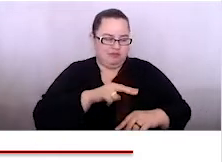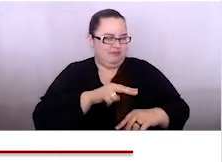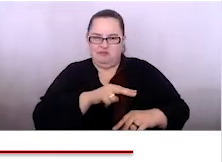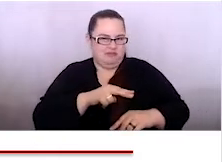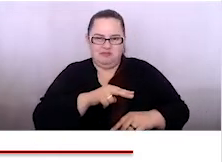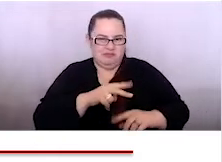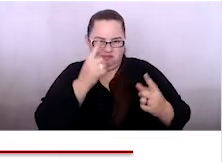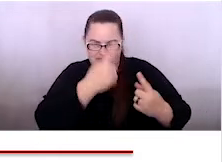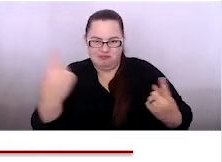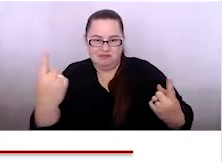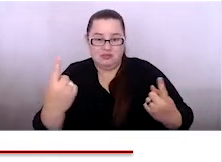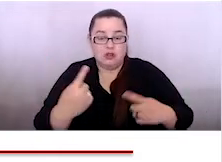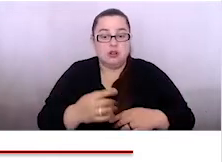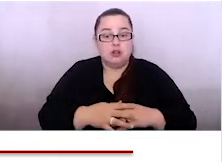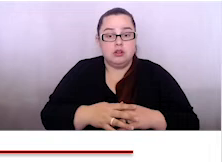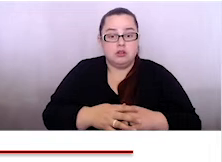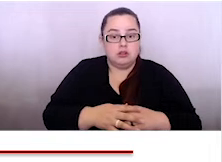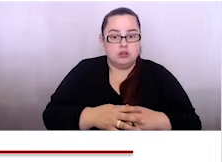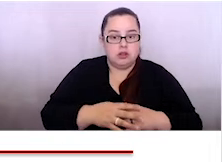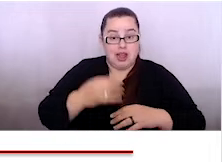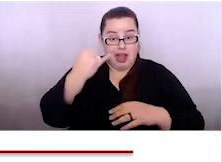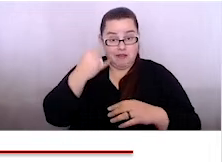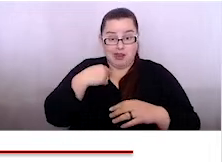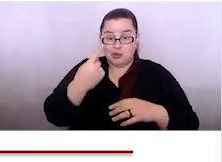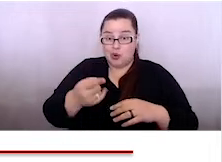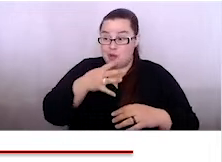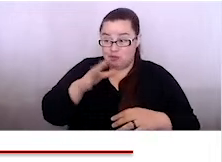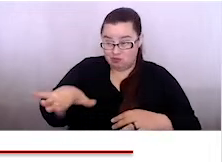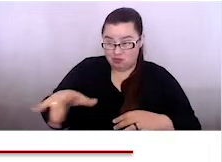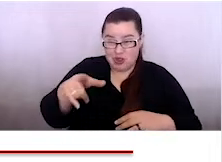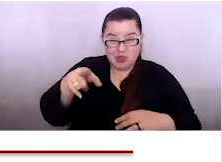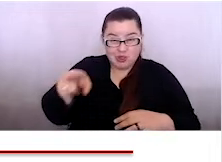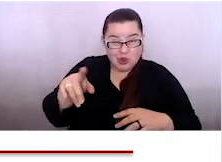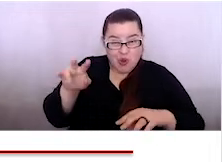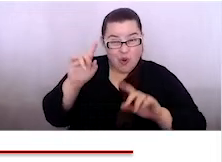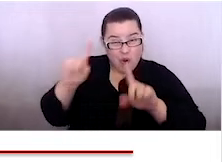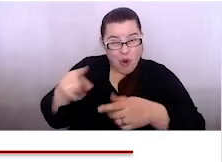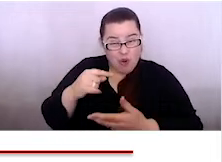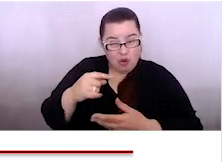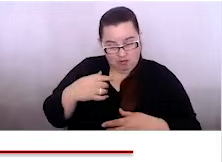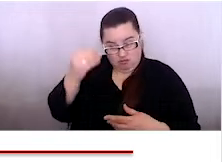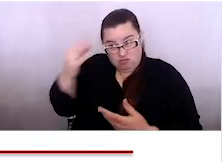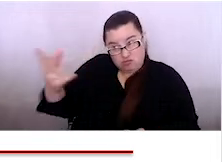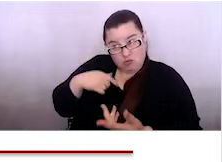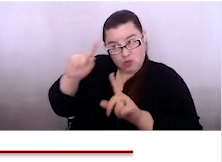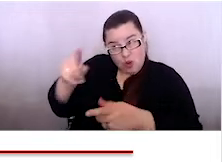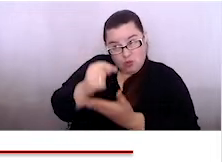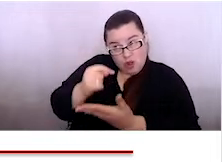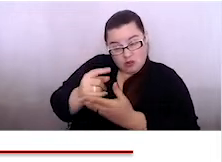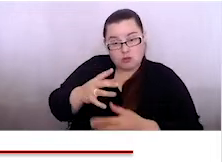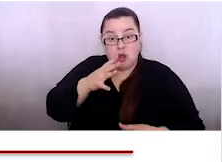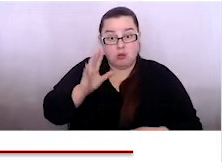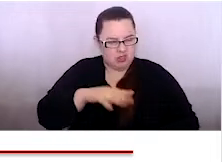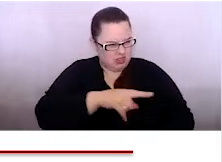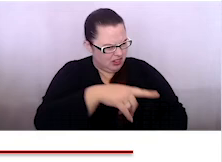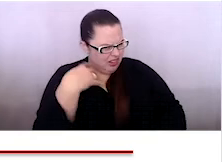I was taking or I was seeing a therapist, she would say, "Está loca," meaning that I'm crazy. And that was her mindset on that.